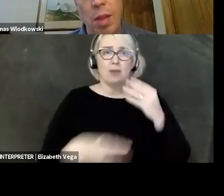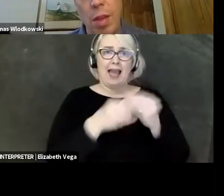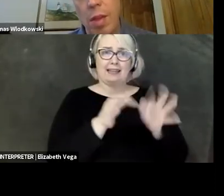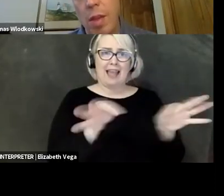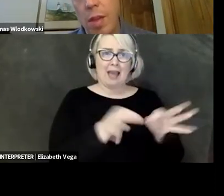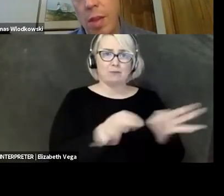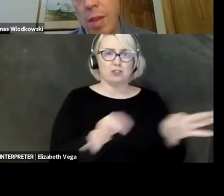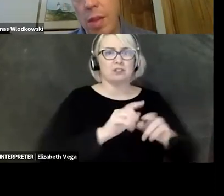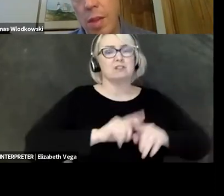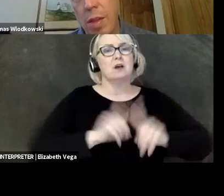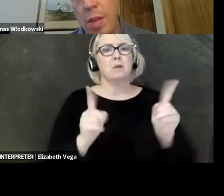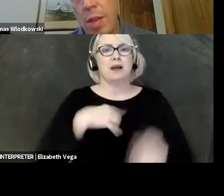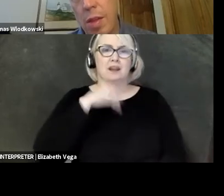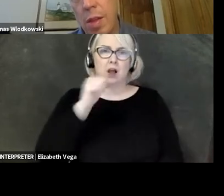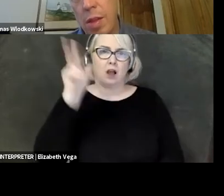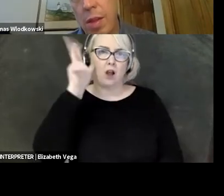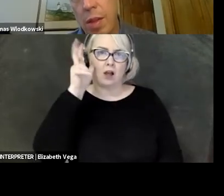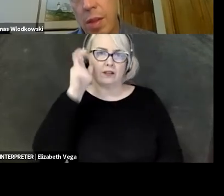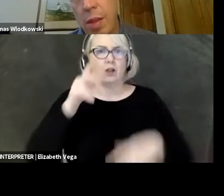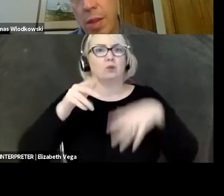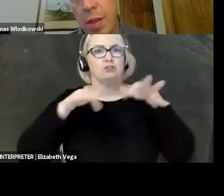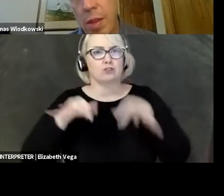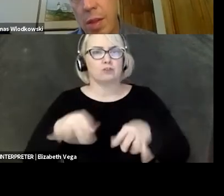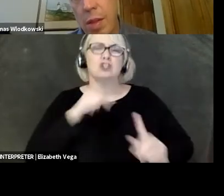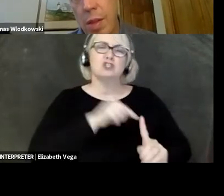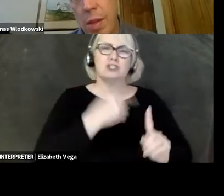an influencer in the deaf community.